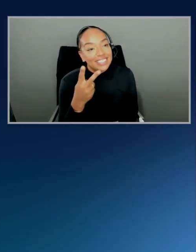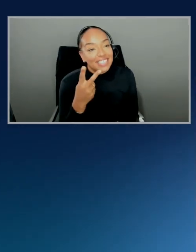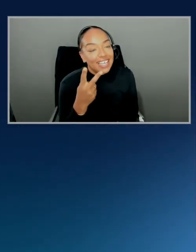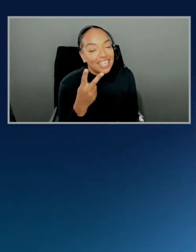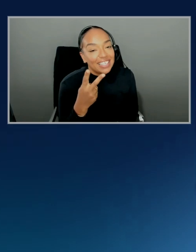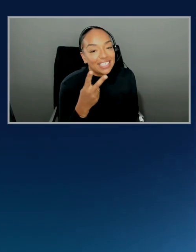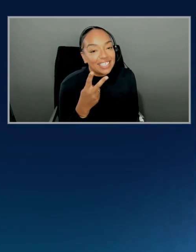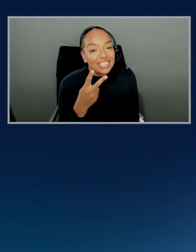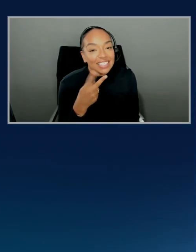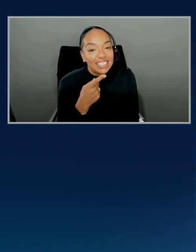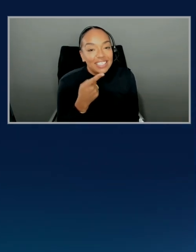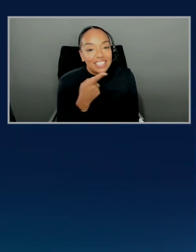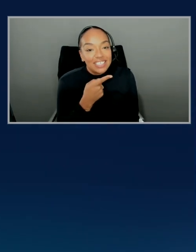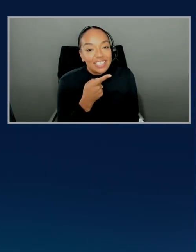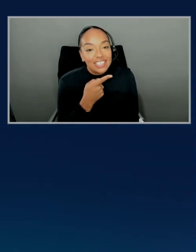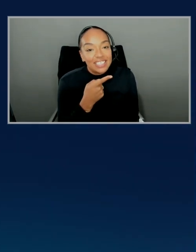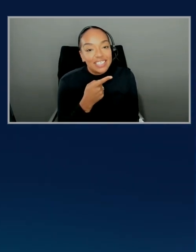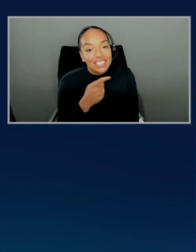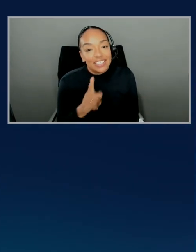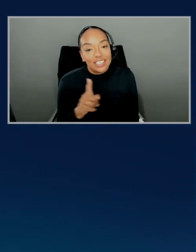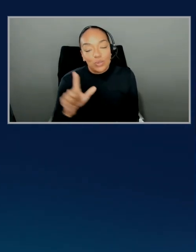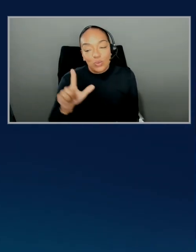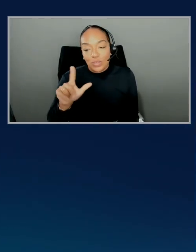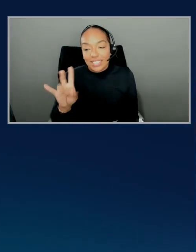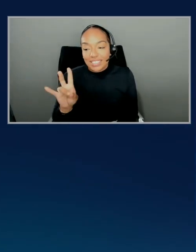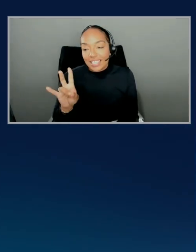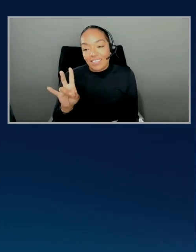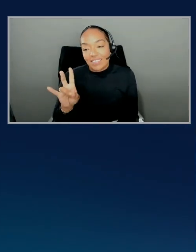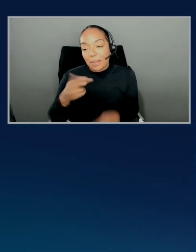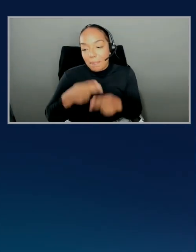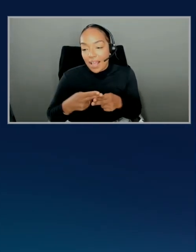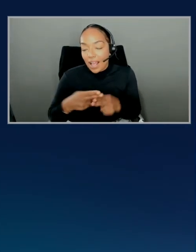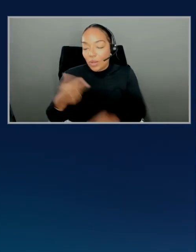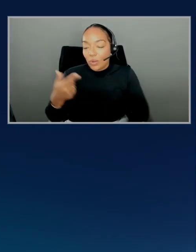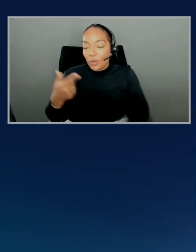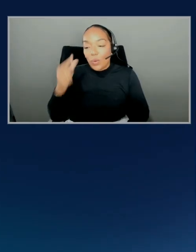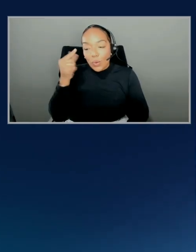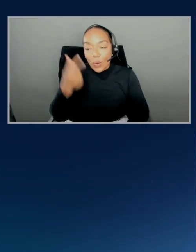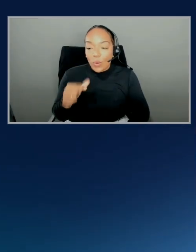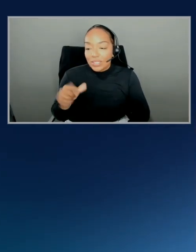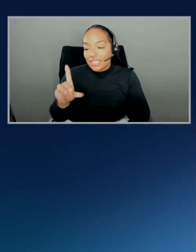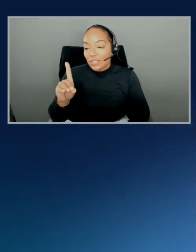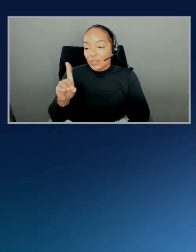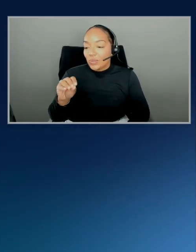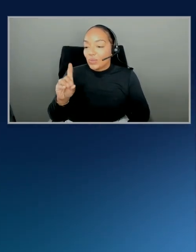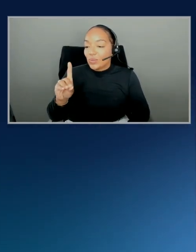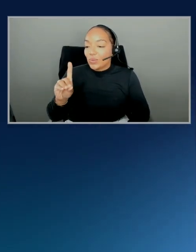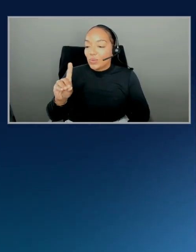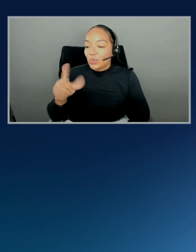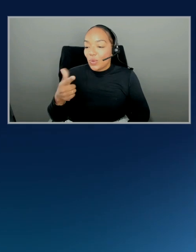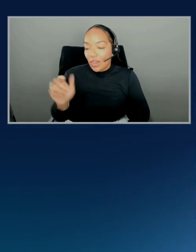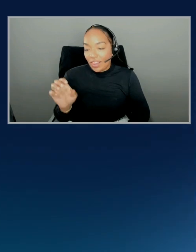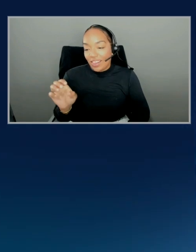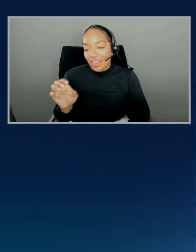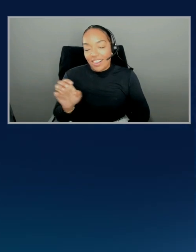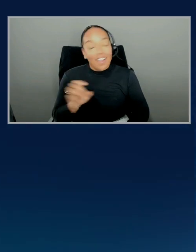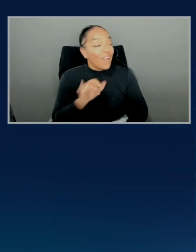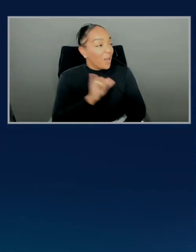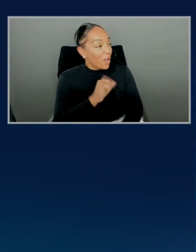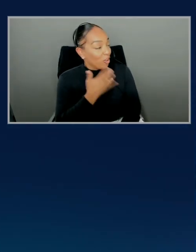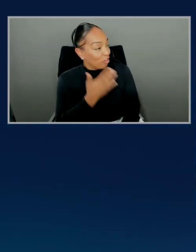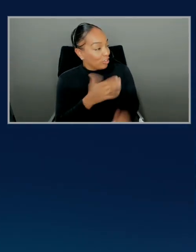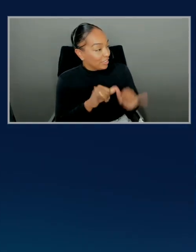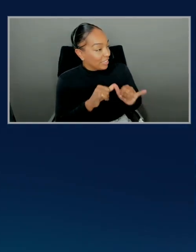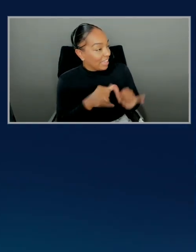second is a 27-pound golden doodle. Some good-sized dogs. I did see a giant schnauzer. Before we